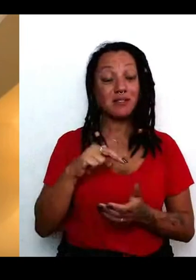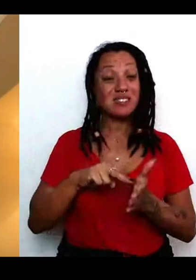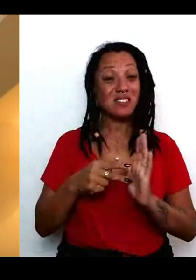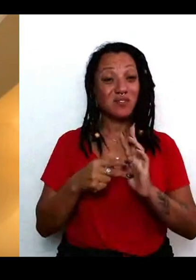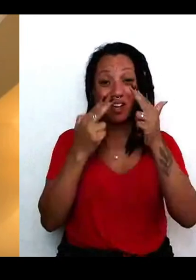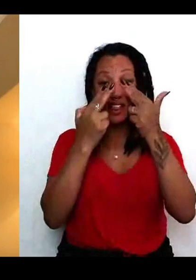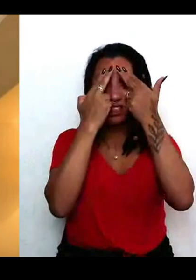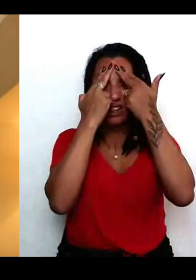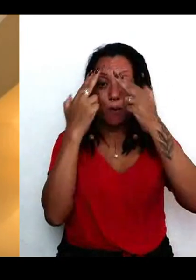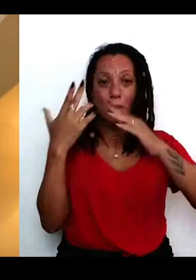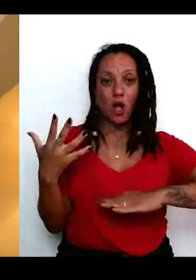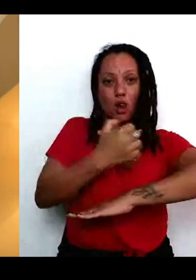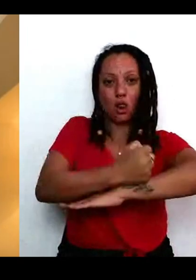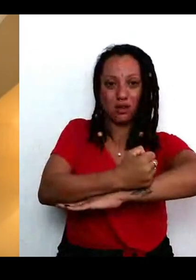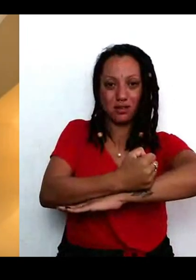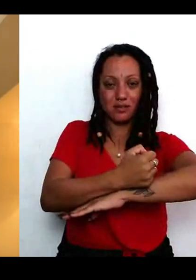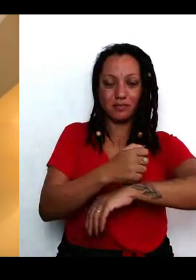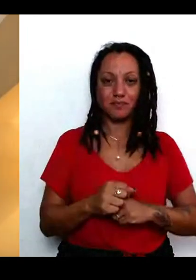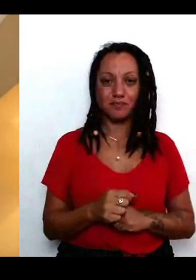s